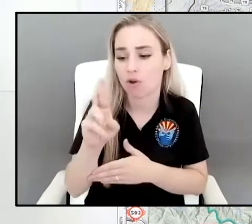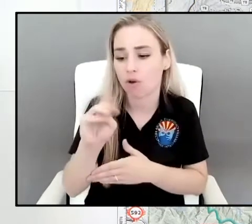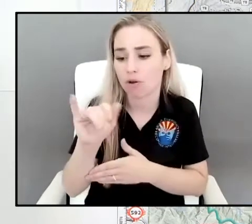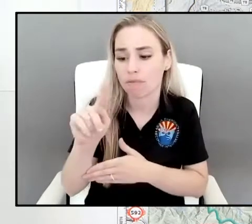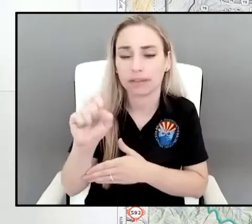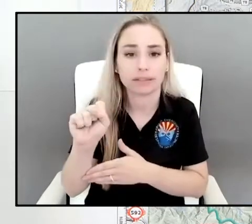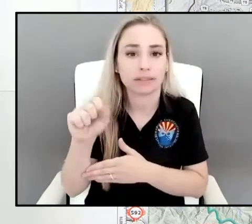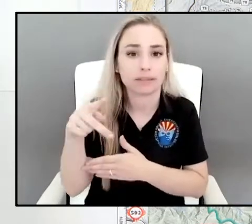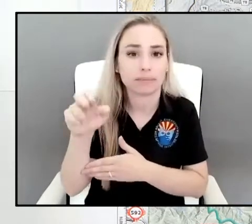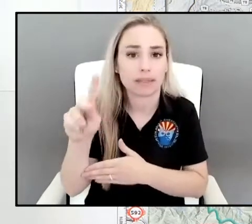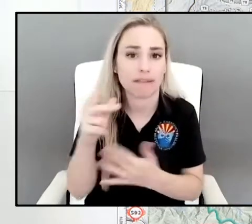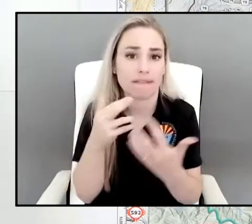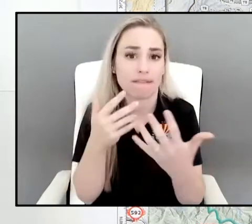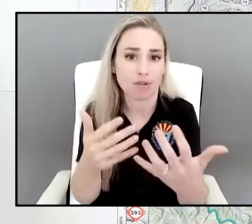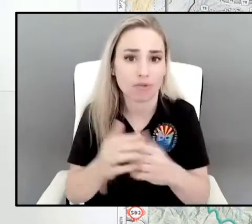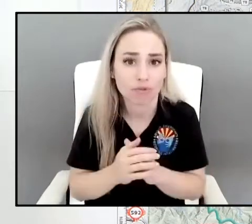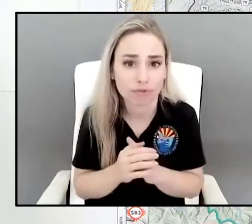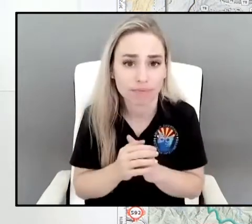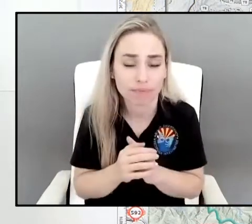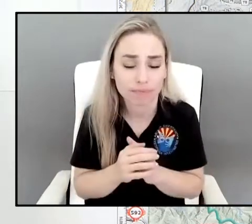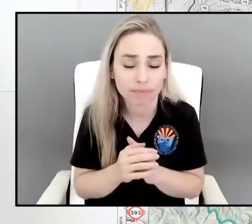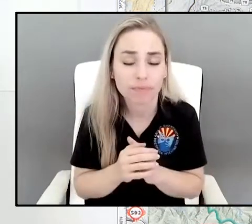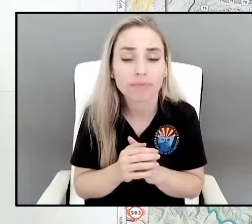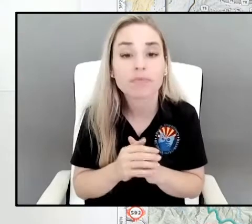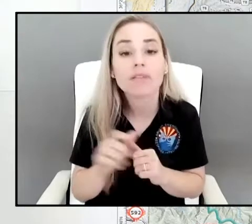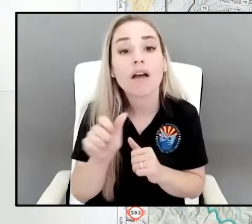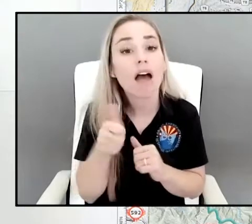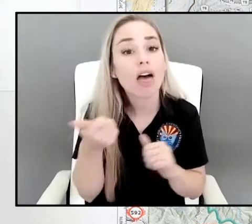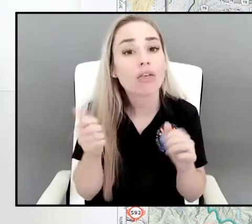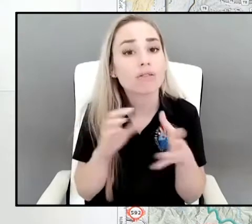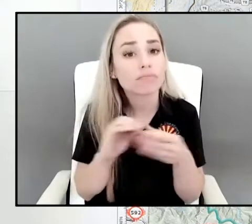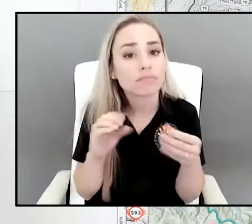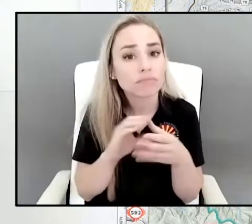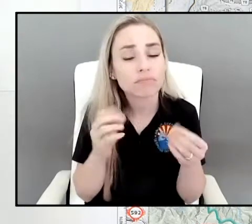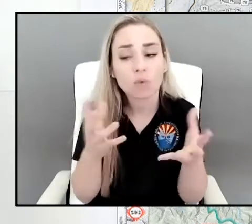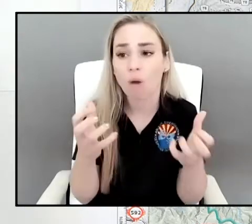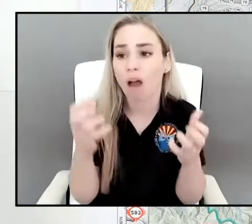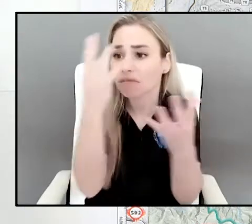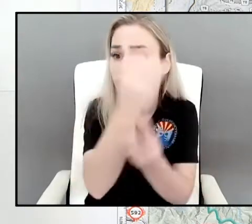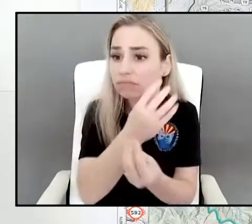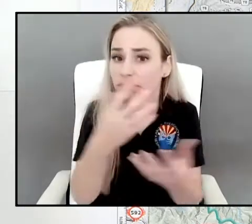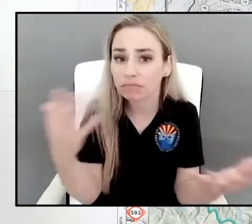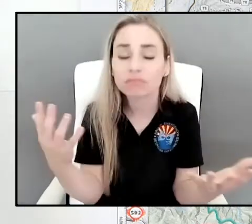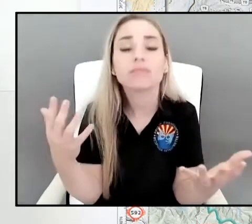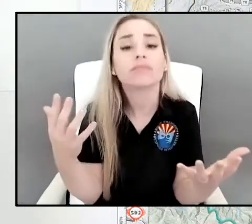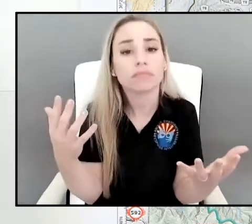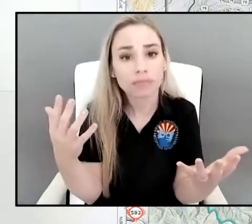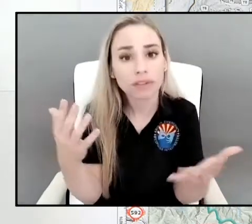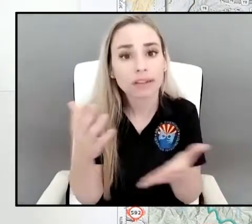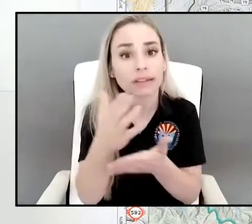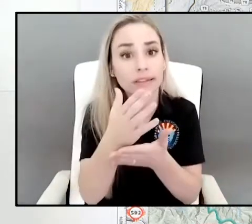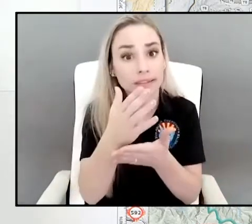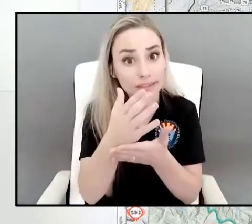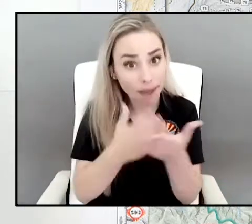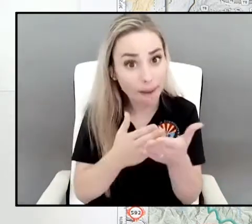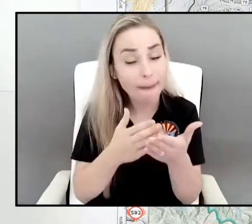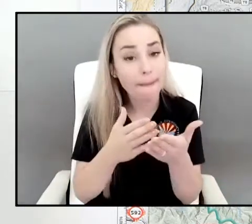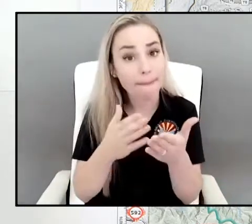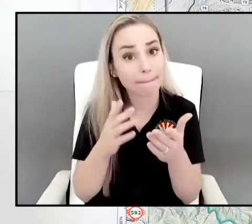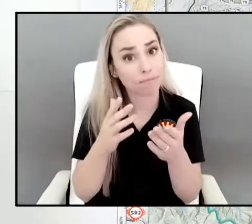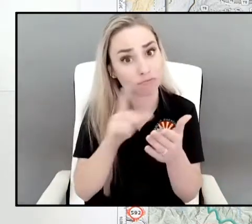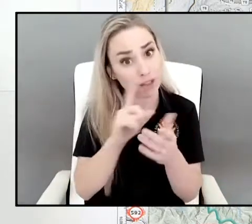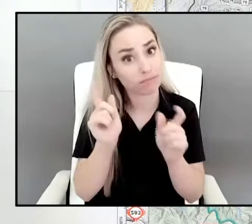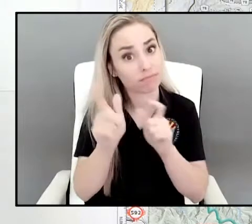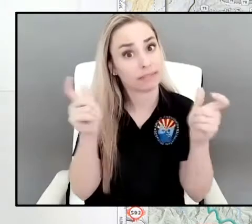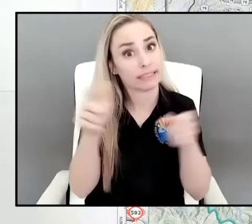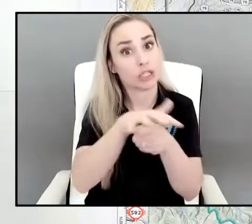In addition to that, I wanted to emphasize to the public that there's large portions of the Carson and Santa Fe National